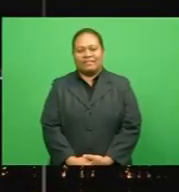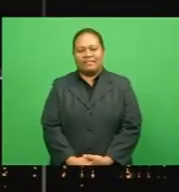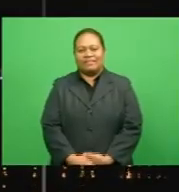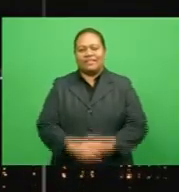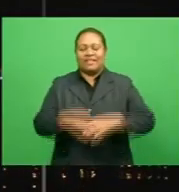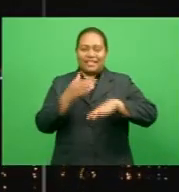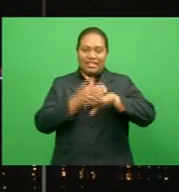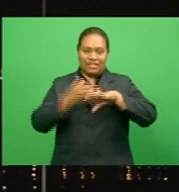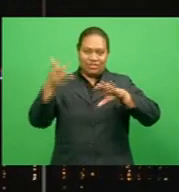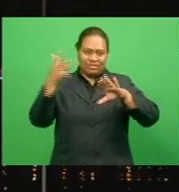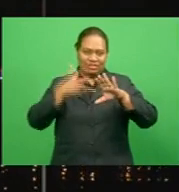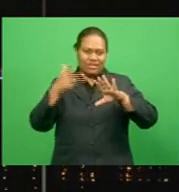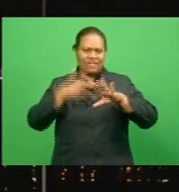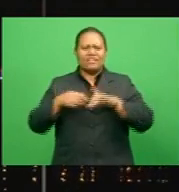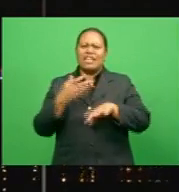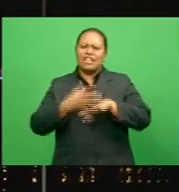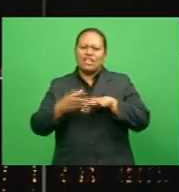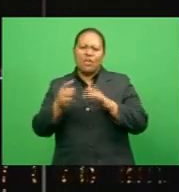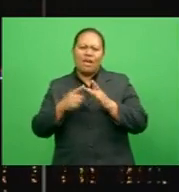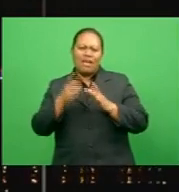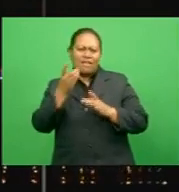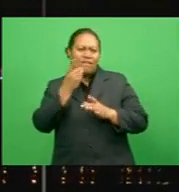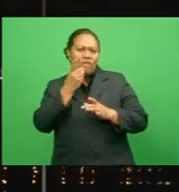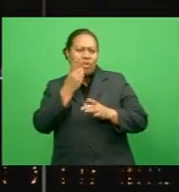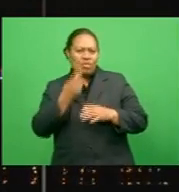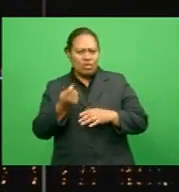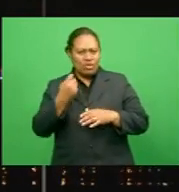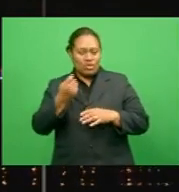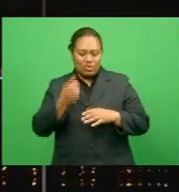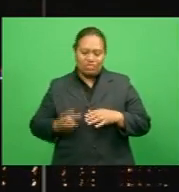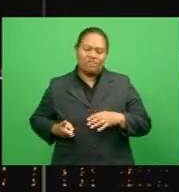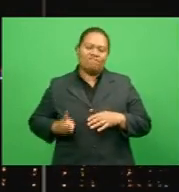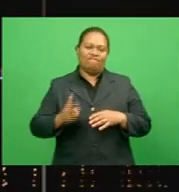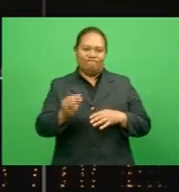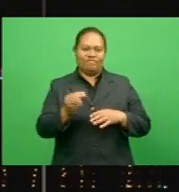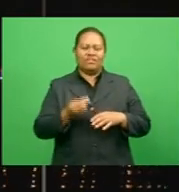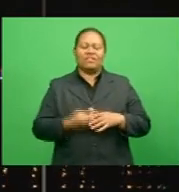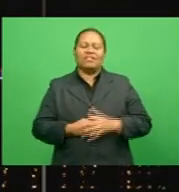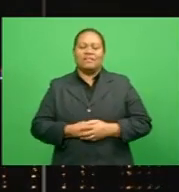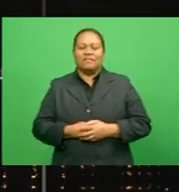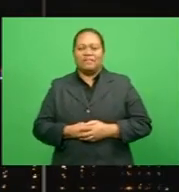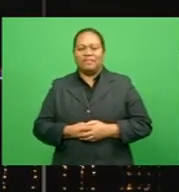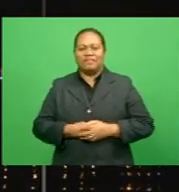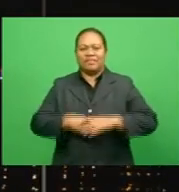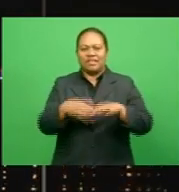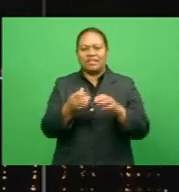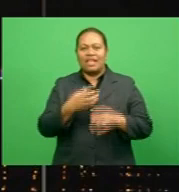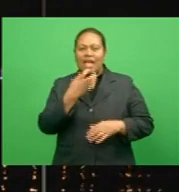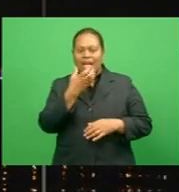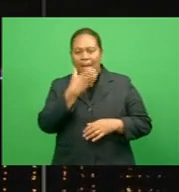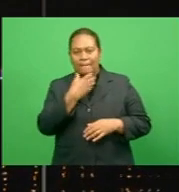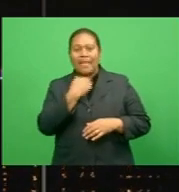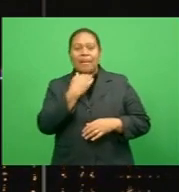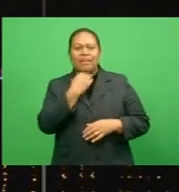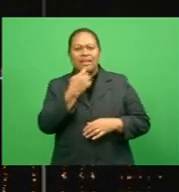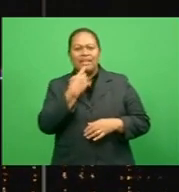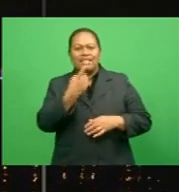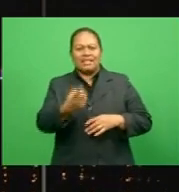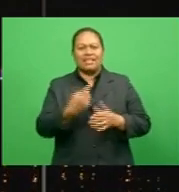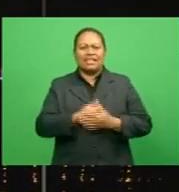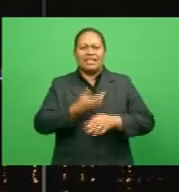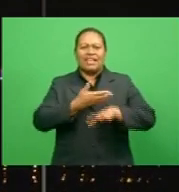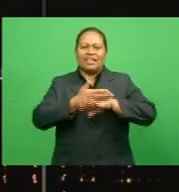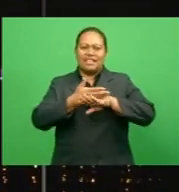In new media, a new iPhone is likely to be launched in the next 24 hours. Apple has issued invites for guests to view the new